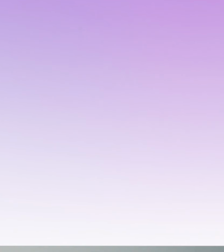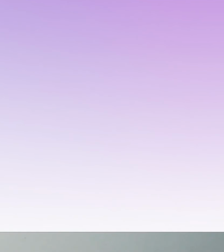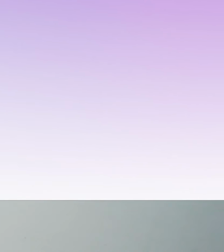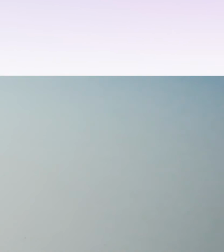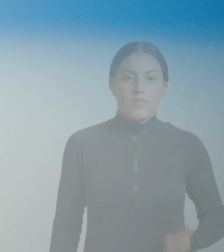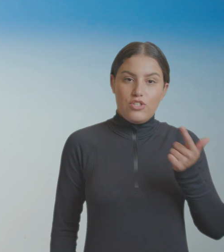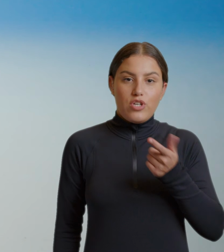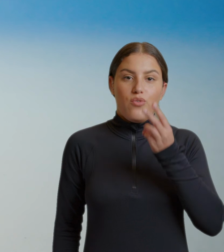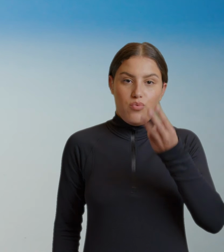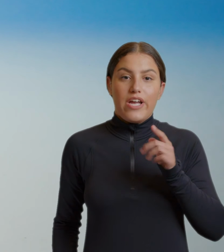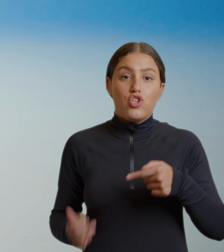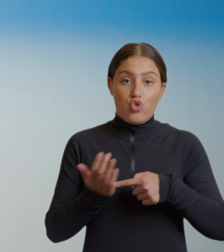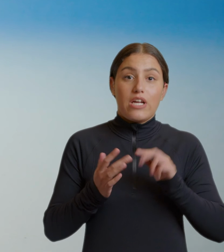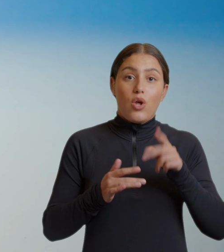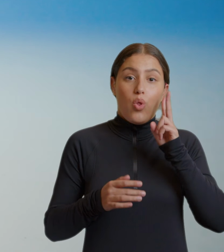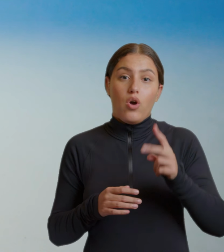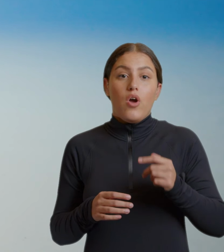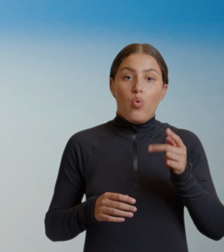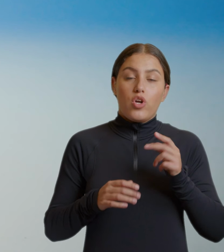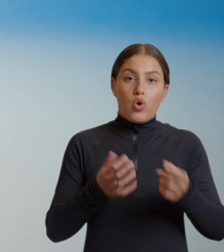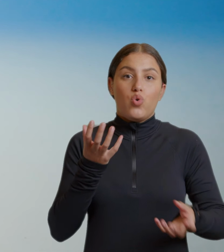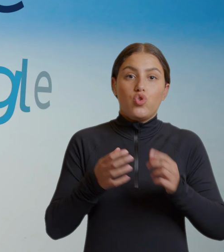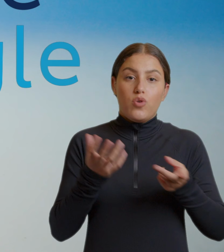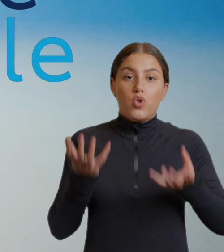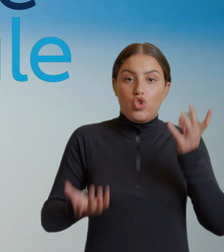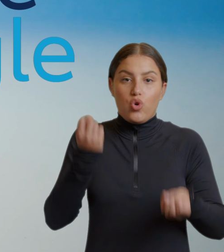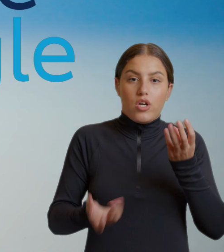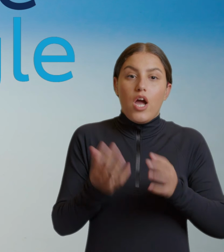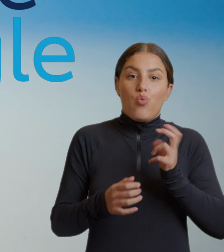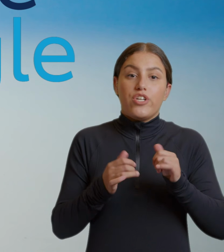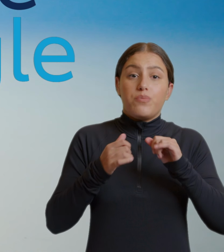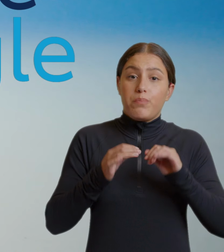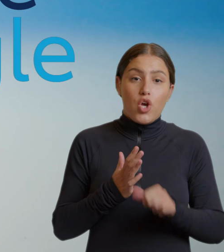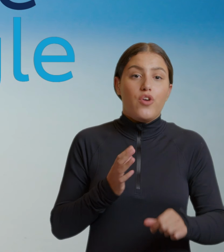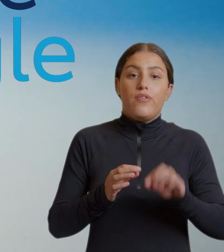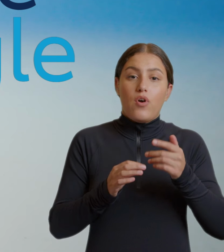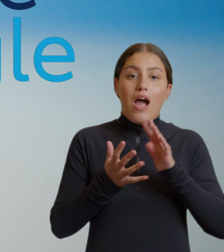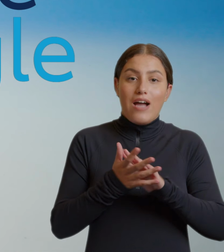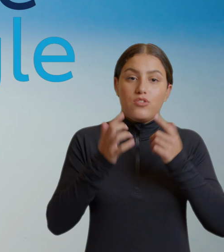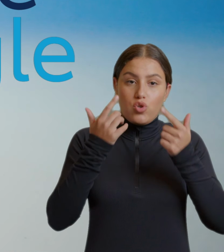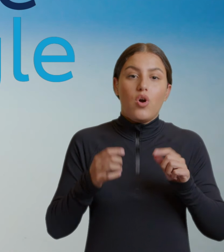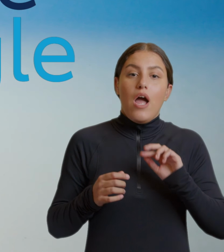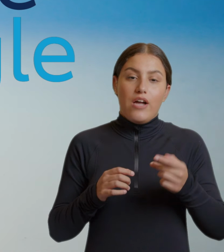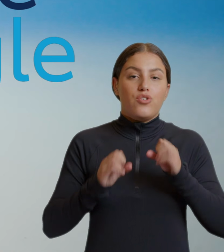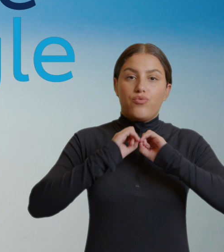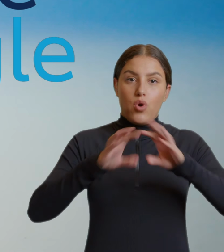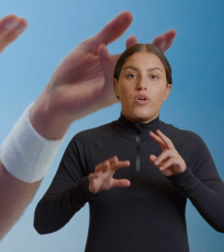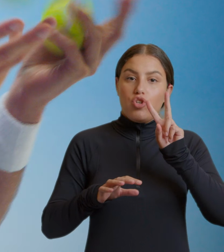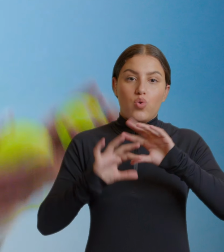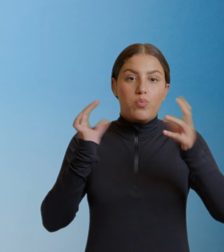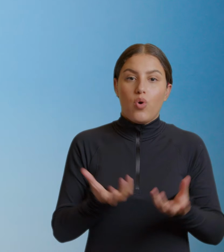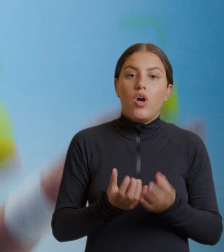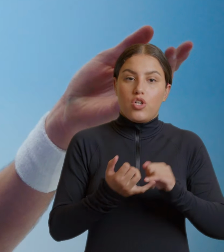Drill number three is a lot trickier than it actually looks like. We call it the double juggle, which is perfect for hand-eye coordination. It is just